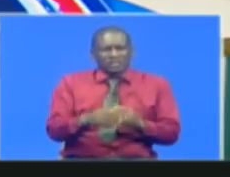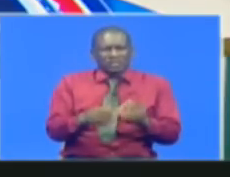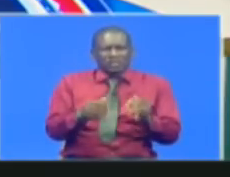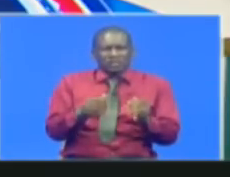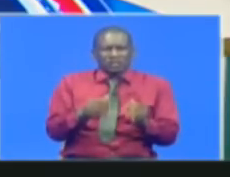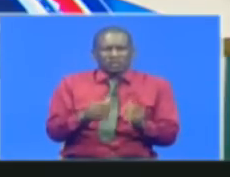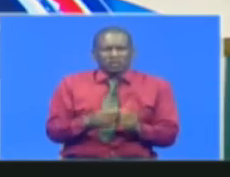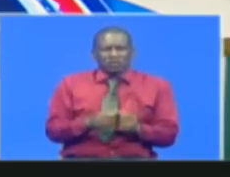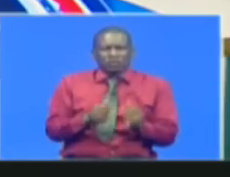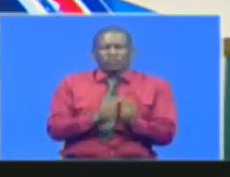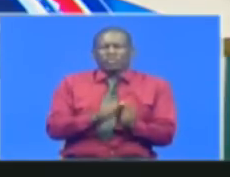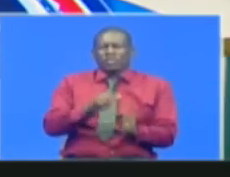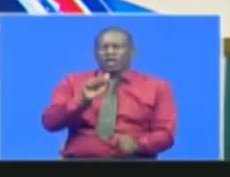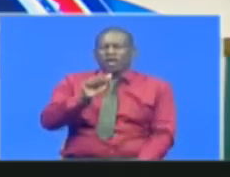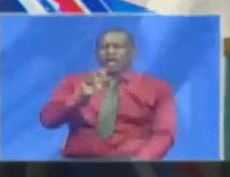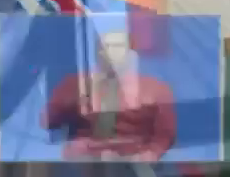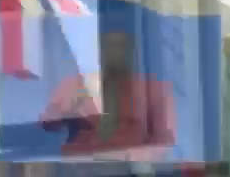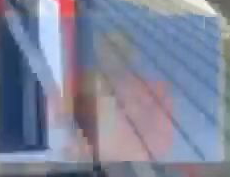Julian Zamboko is coming up.